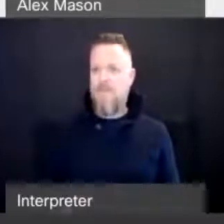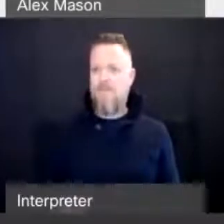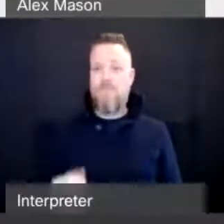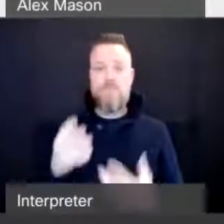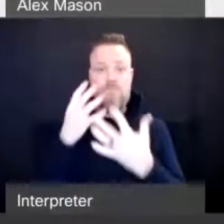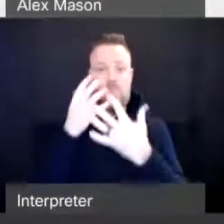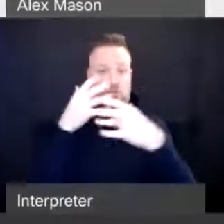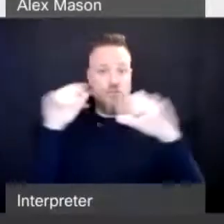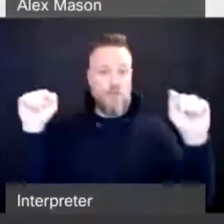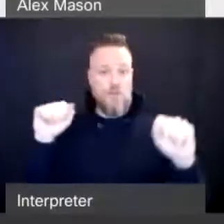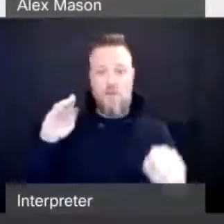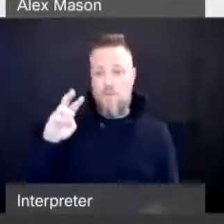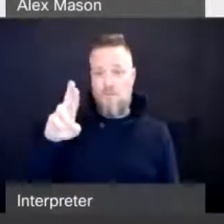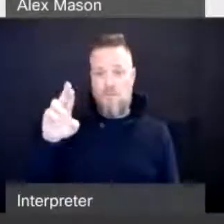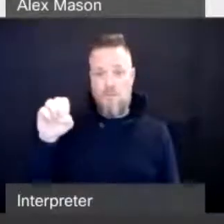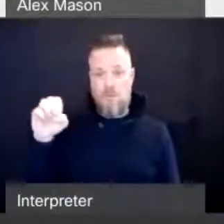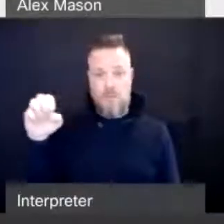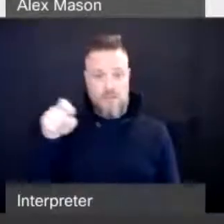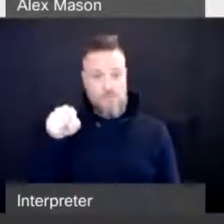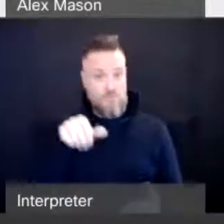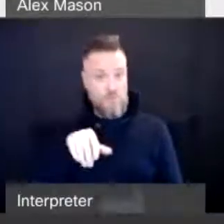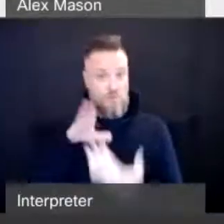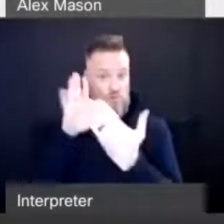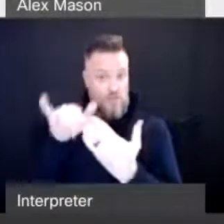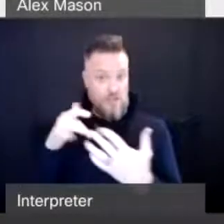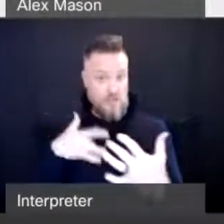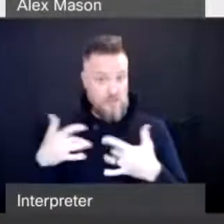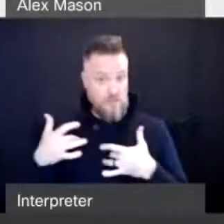Superintendent Brees, did you want to address that?